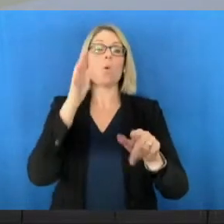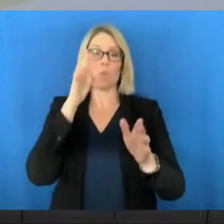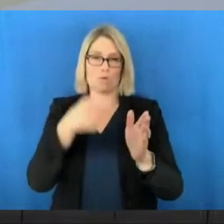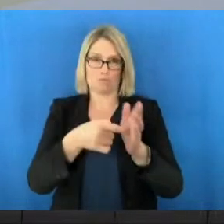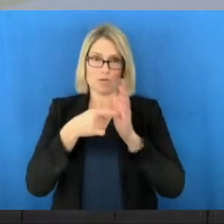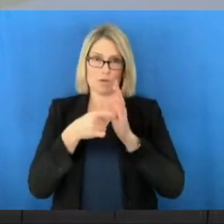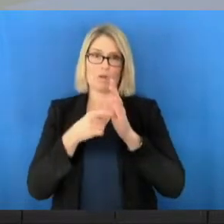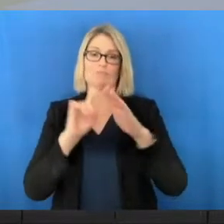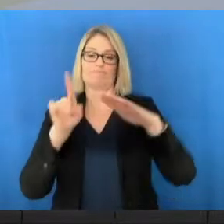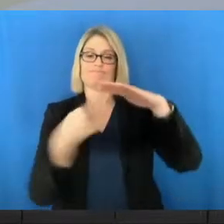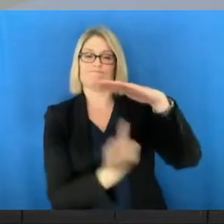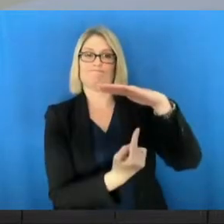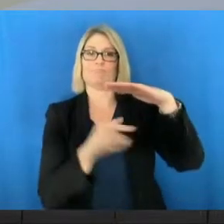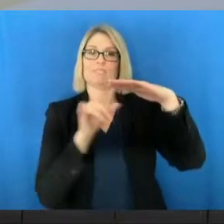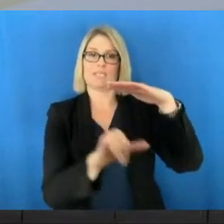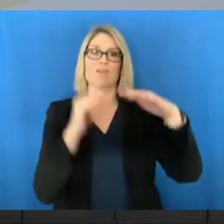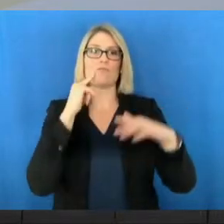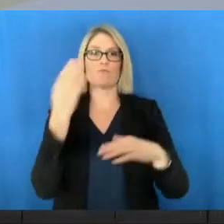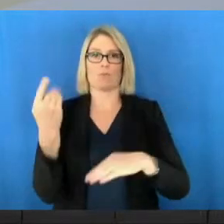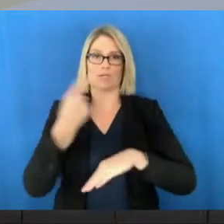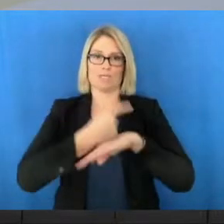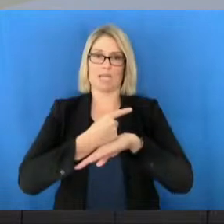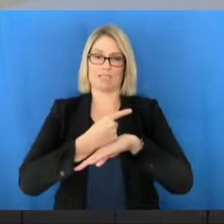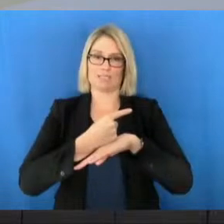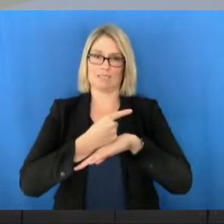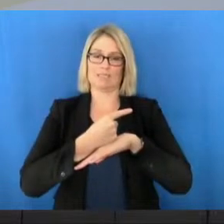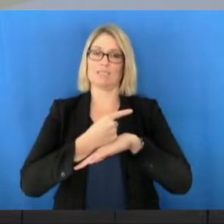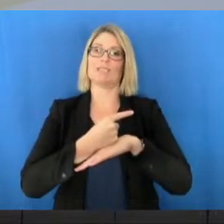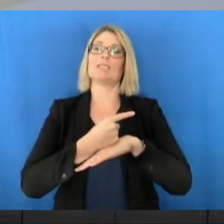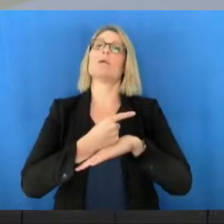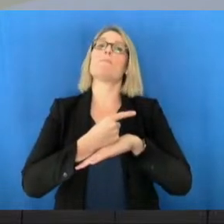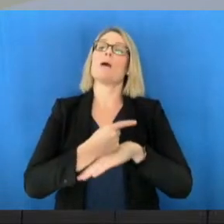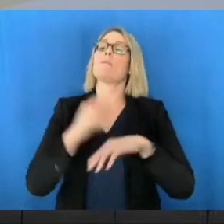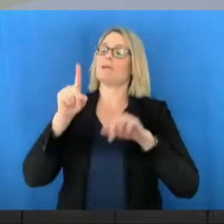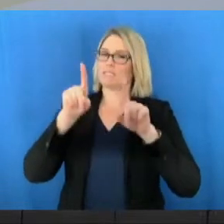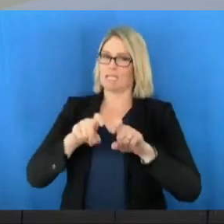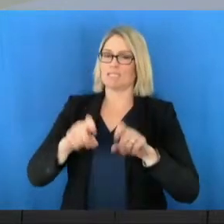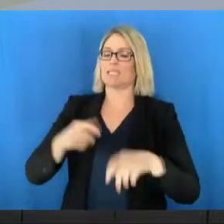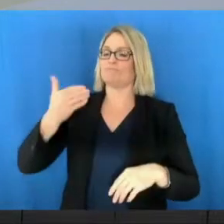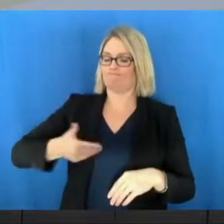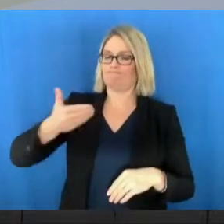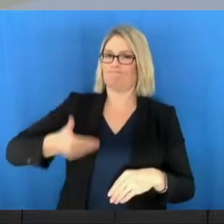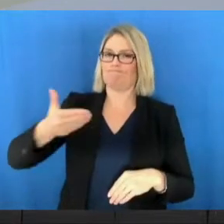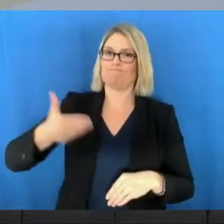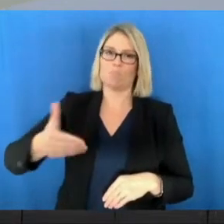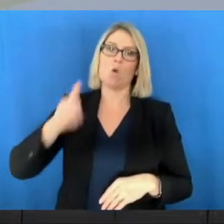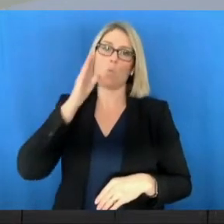isolate for another 14 days here in Prince Edward Island and be tested regularly.